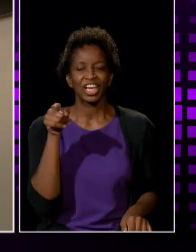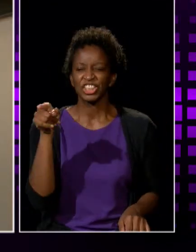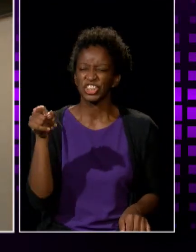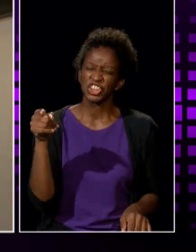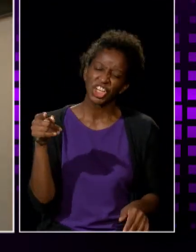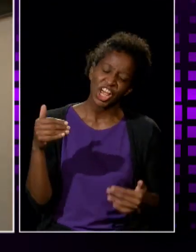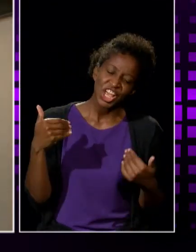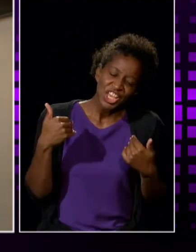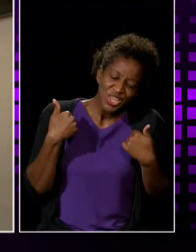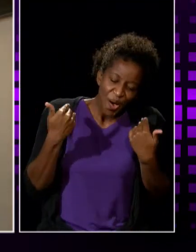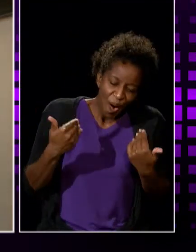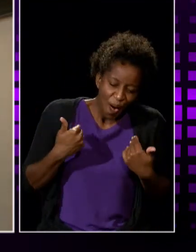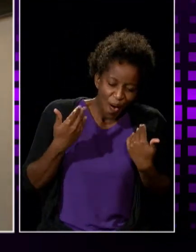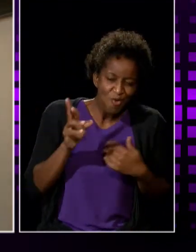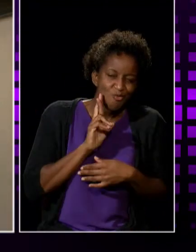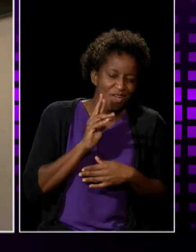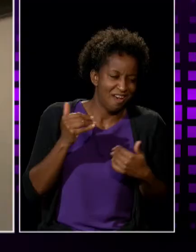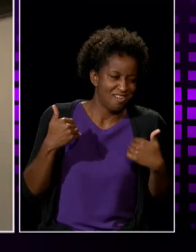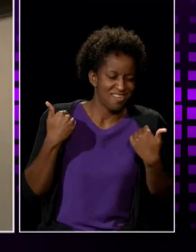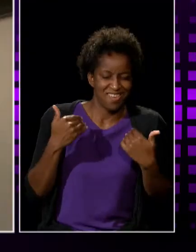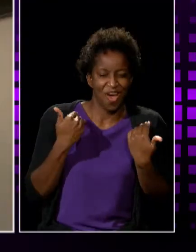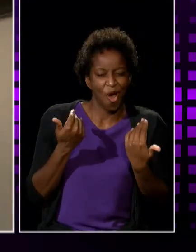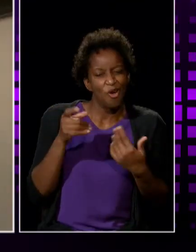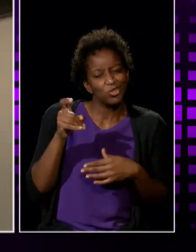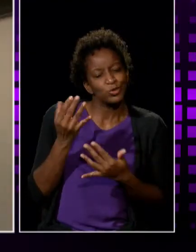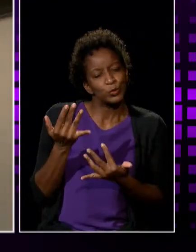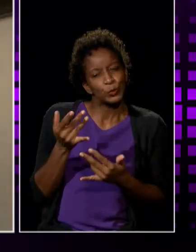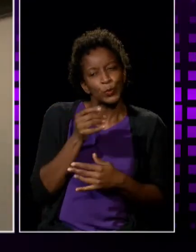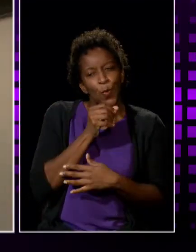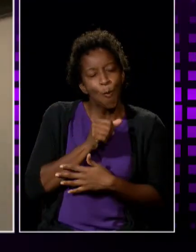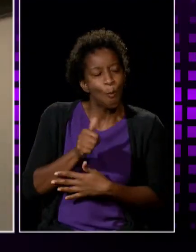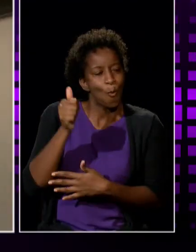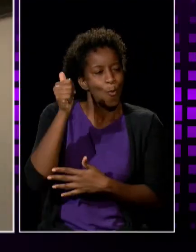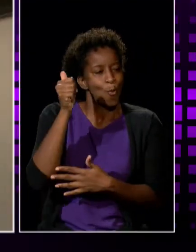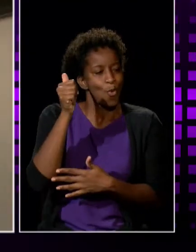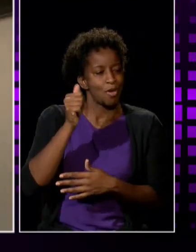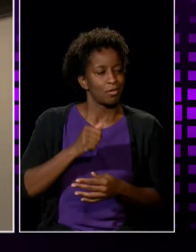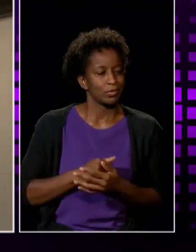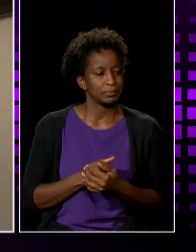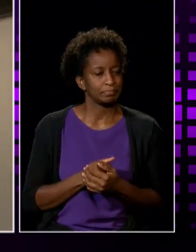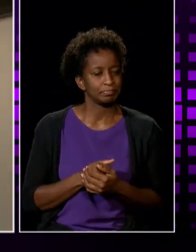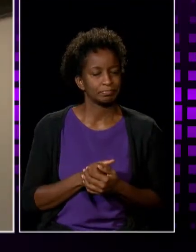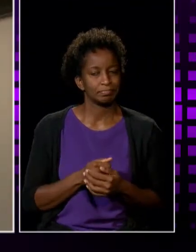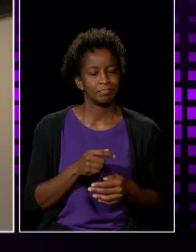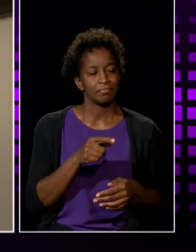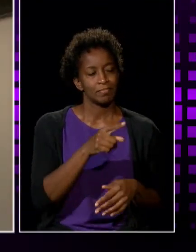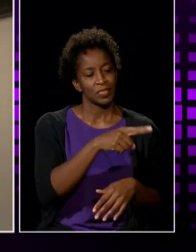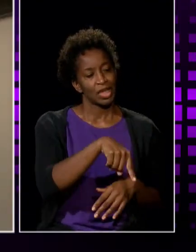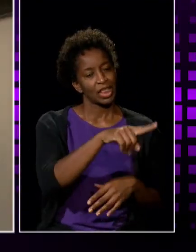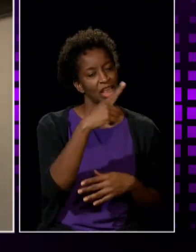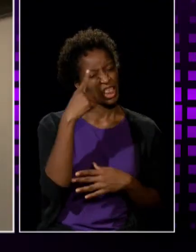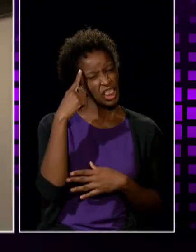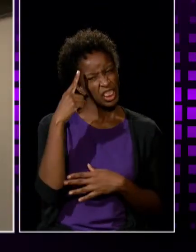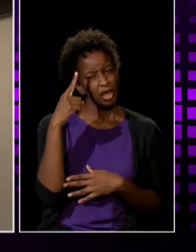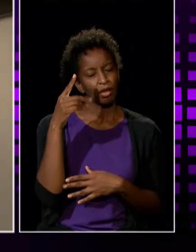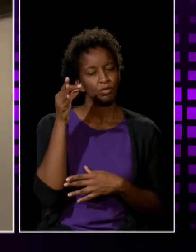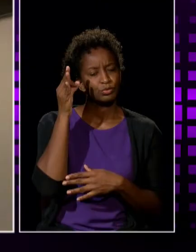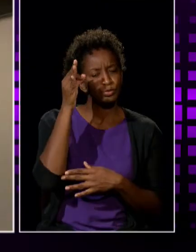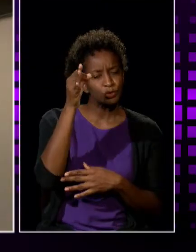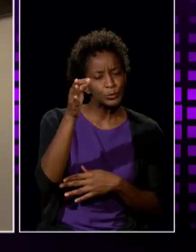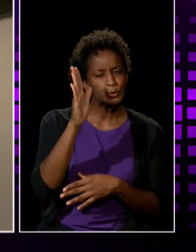Rihanna is too young at that age, and she, because they think she might make mistakes, and they know what it